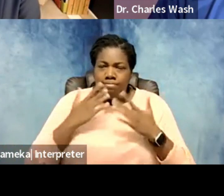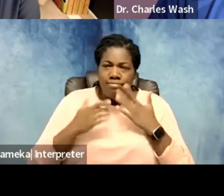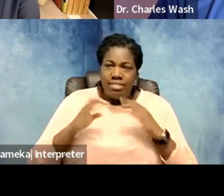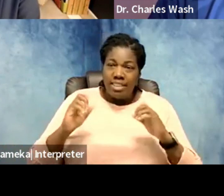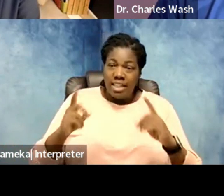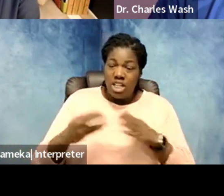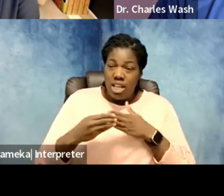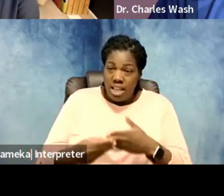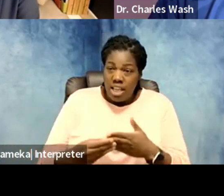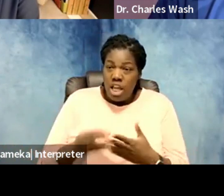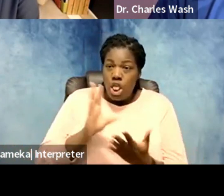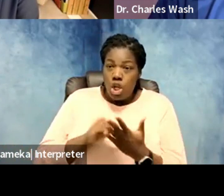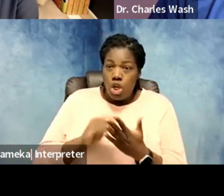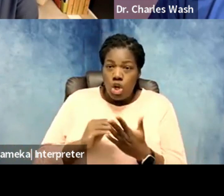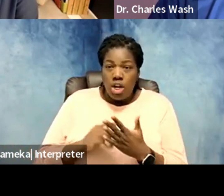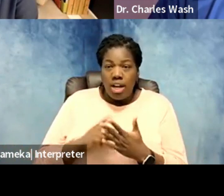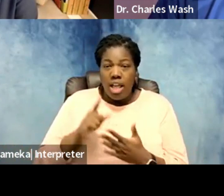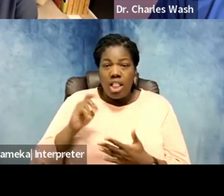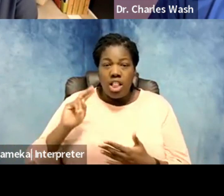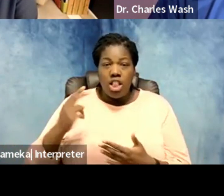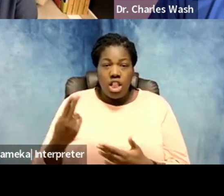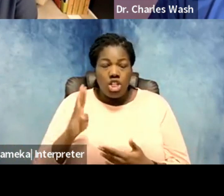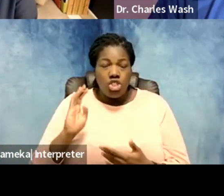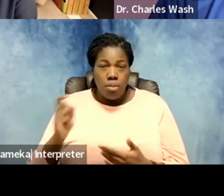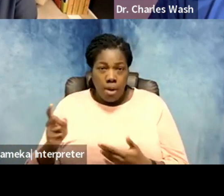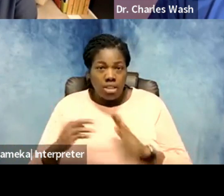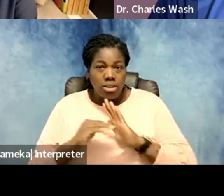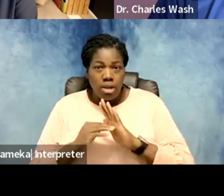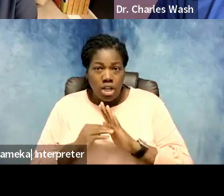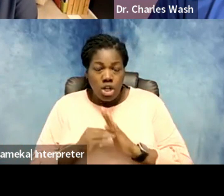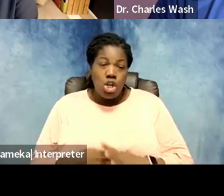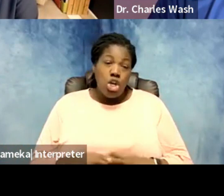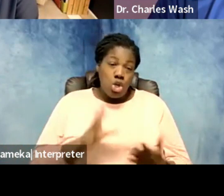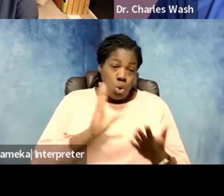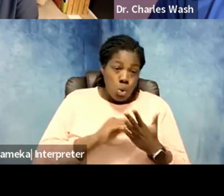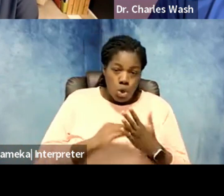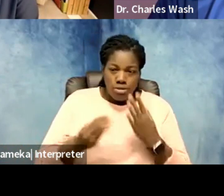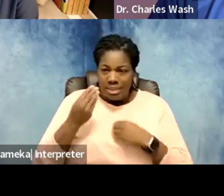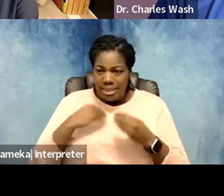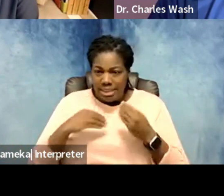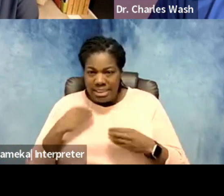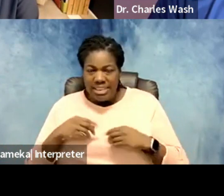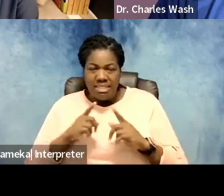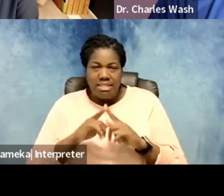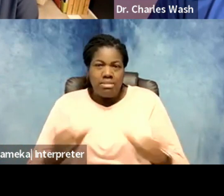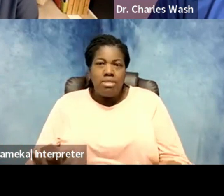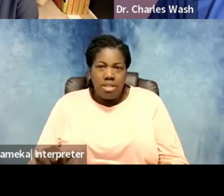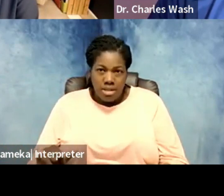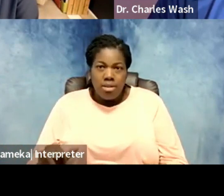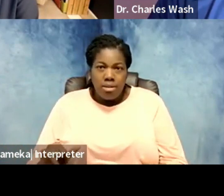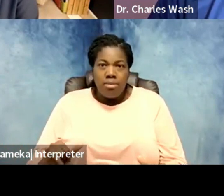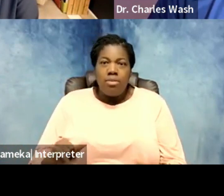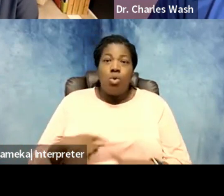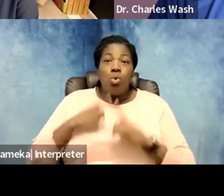the Learning Lunchbox model of engagement to deliver learning alongside meals at food banks with the goal to, as he puts